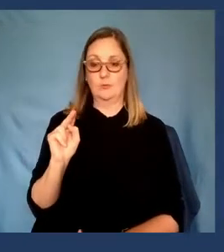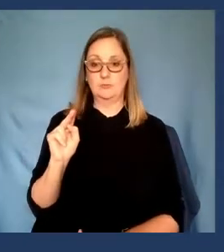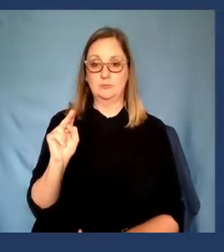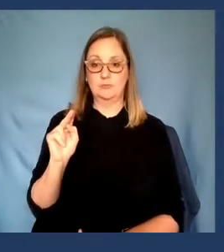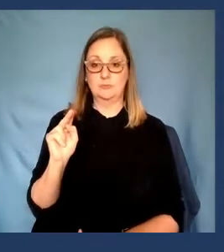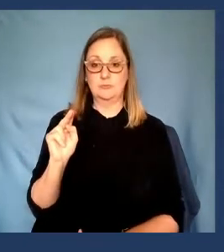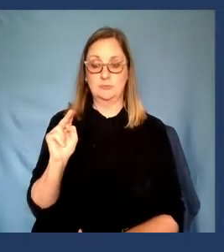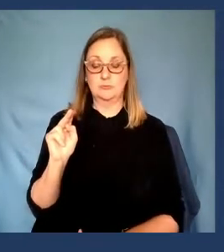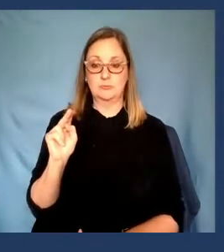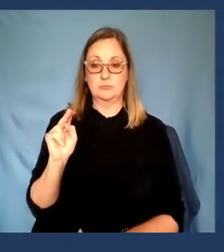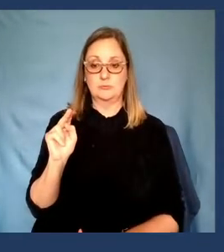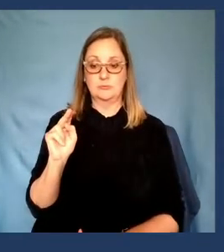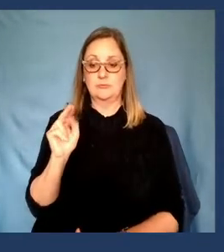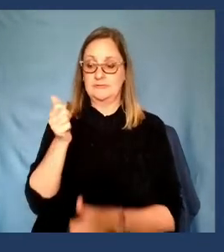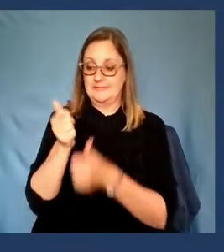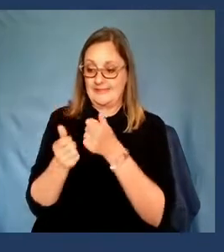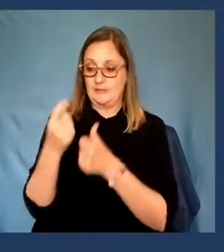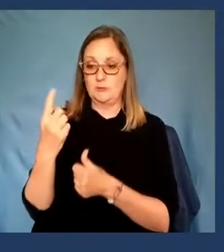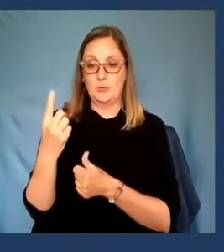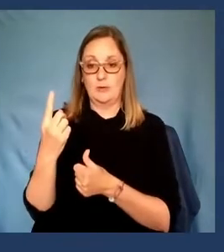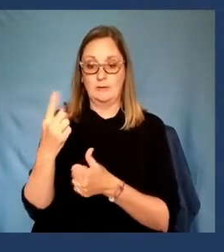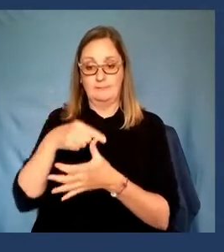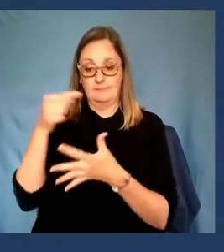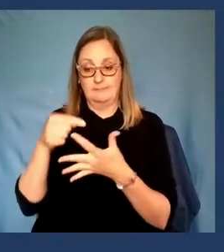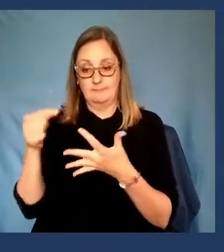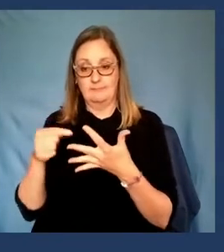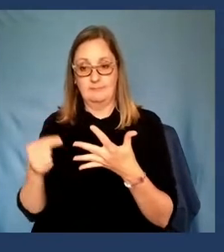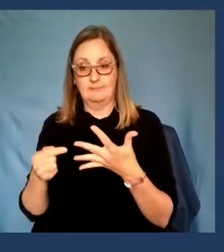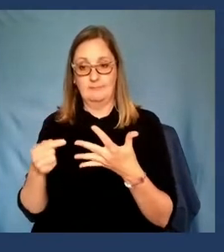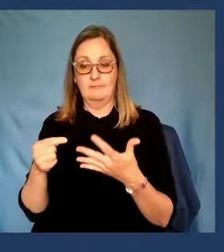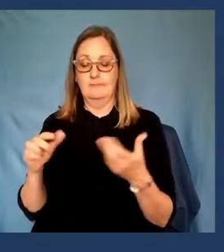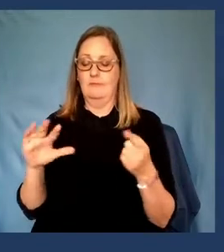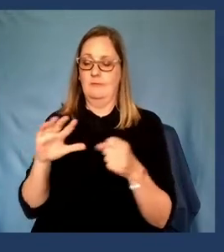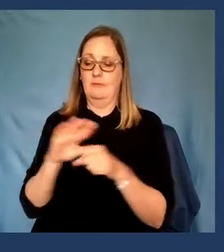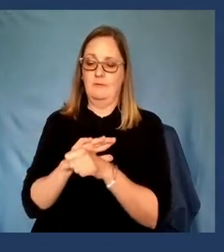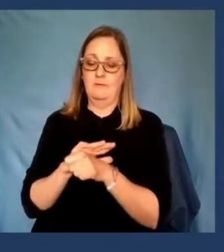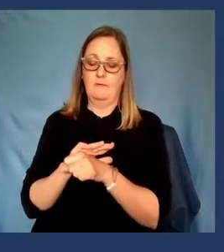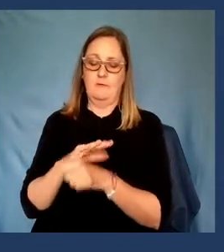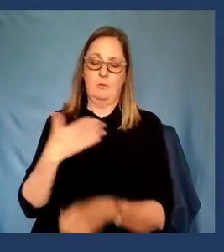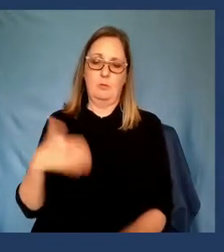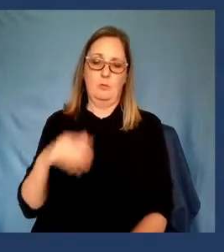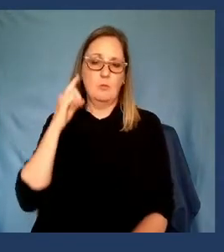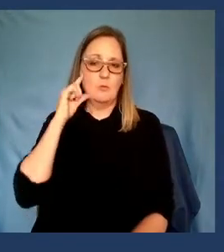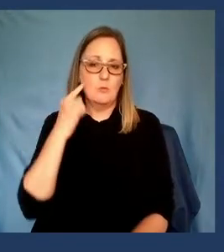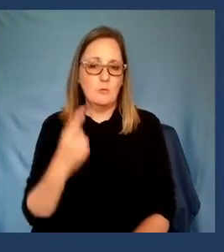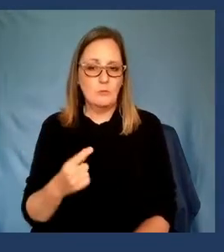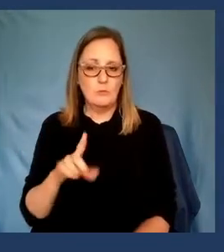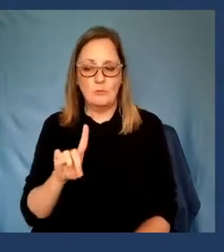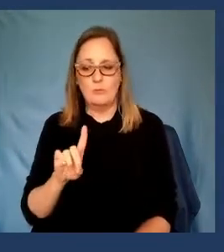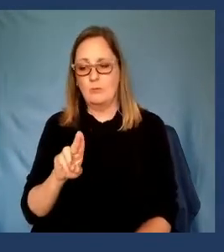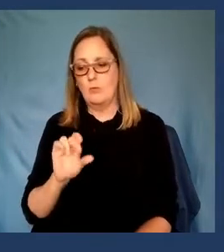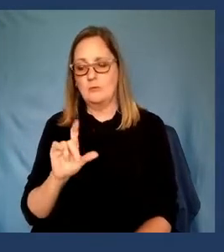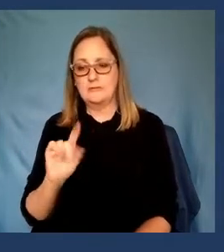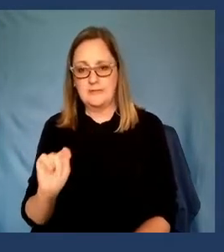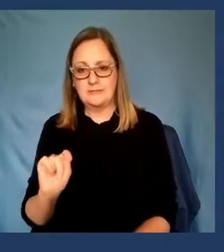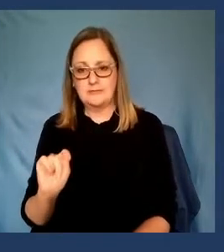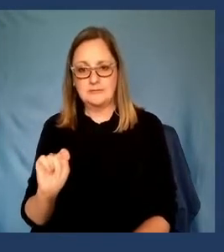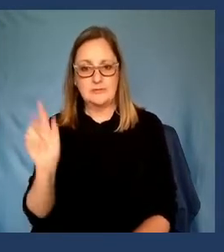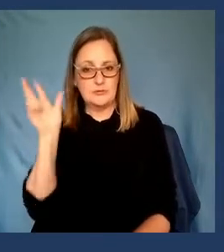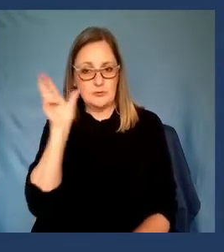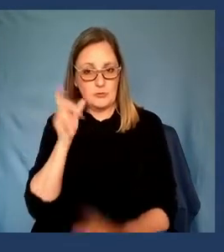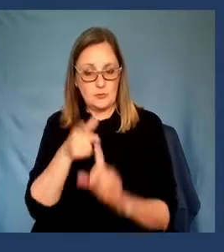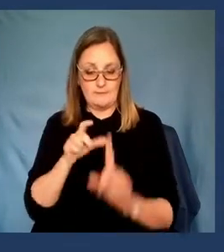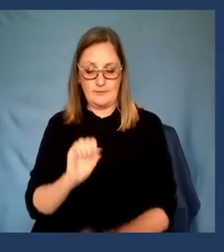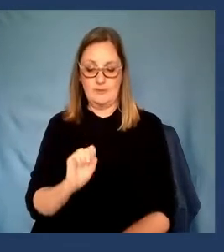every single one of them is full of gold dust. You're going to hear from Scott Hanselman, a hero candidly